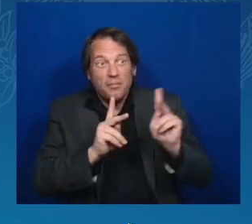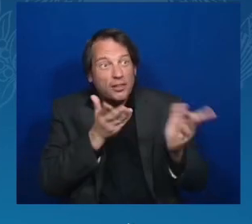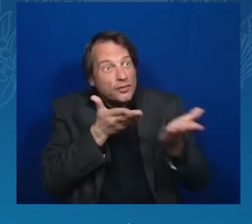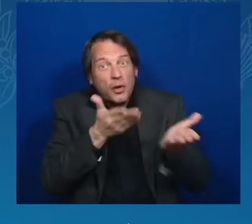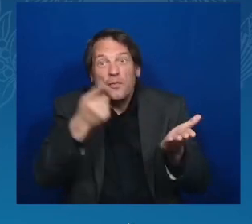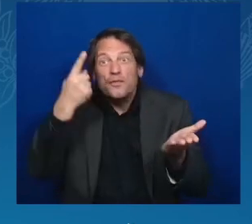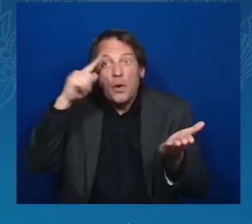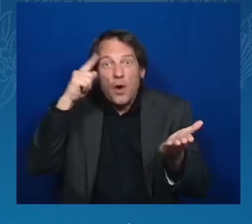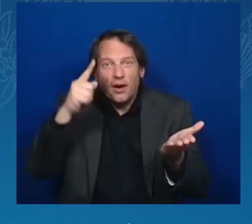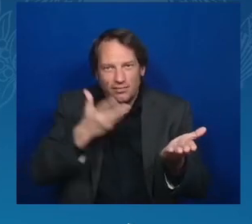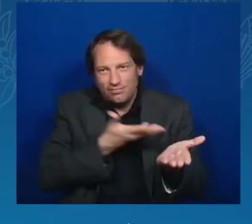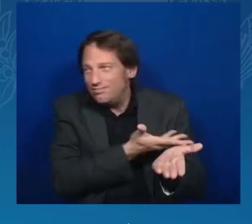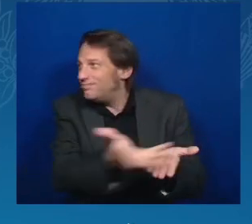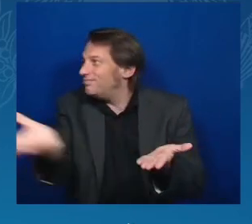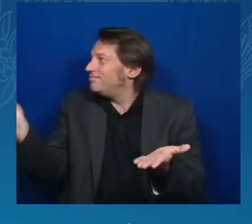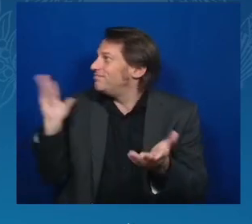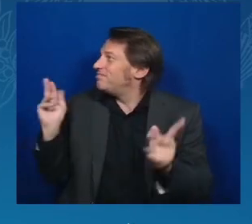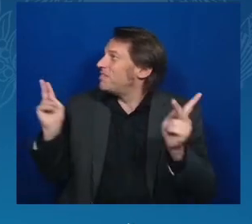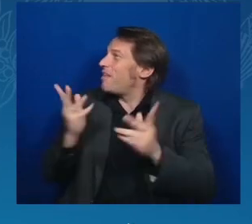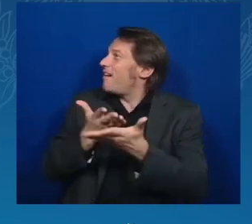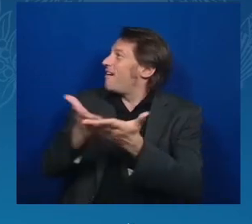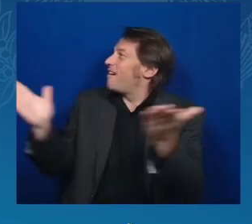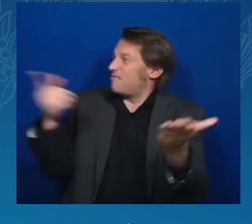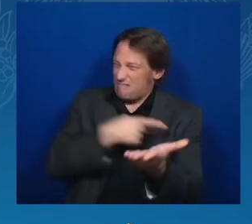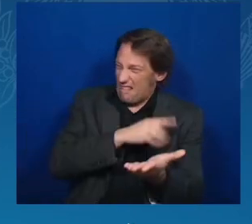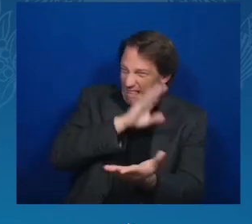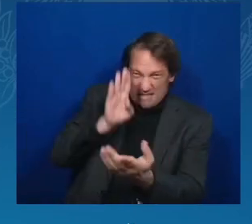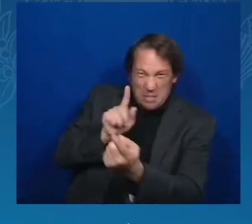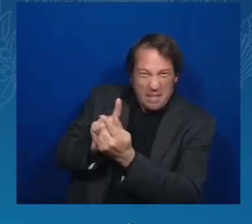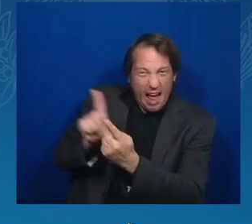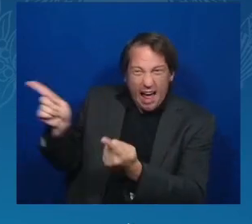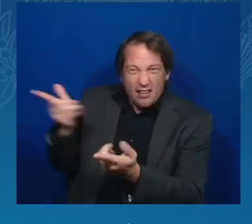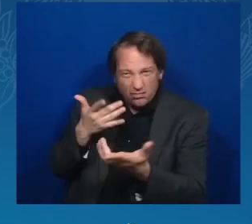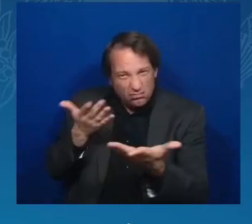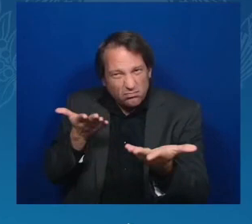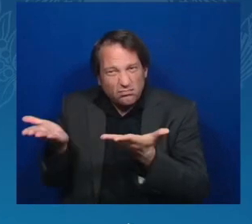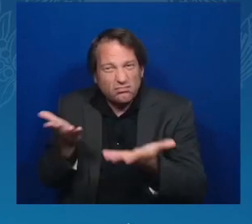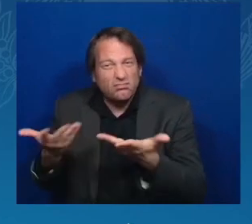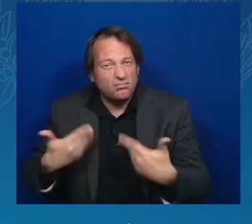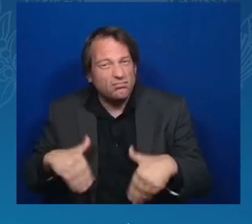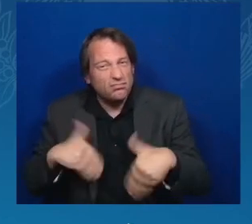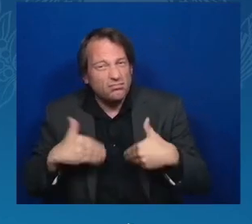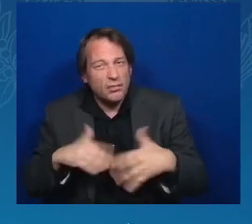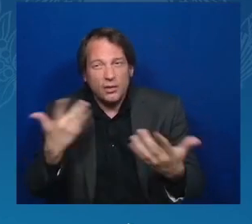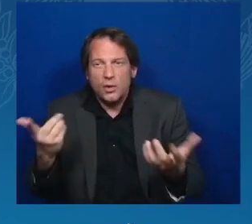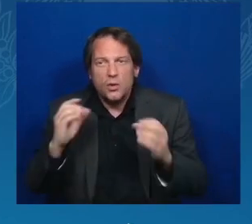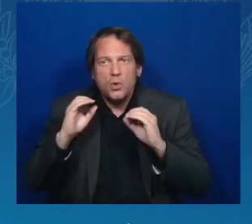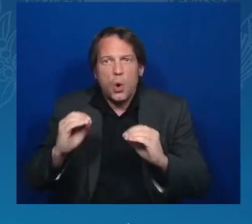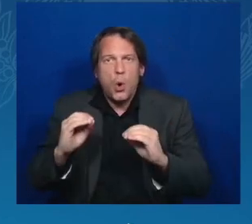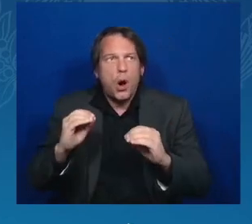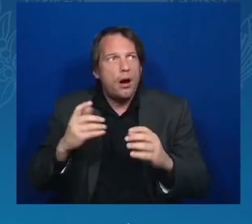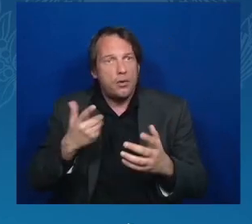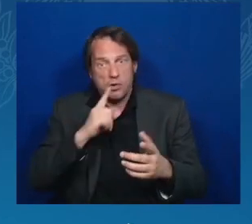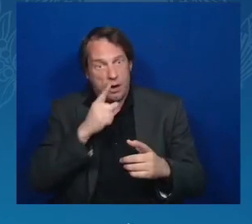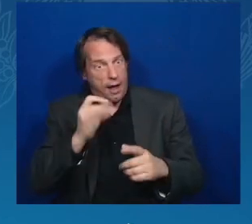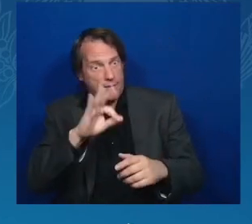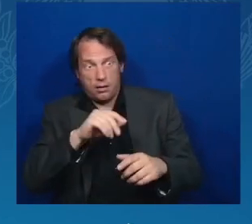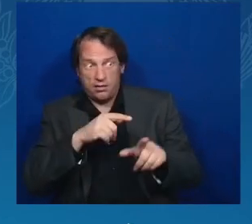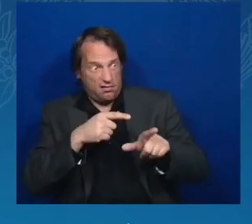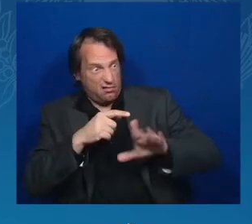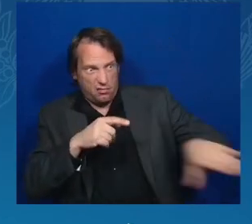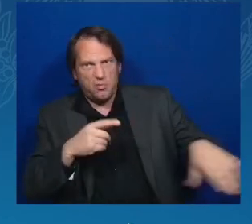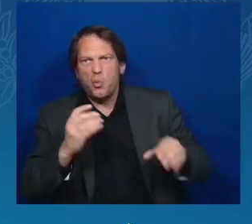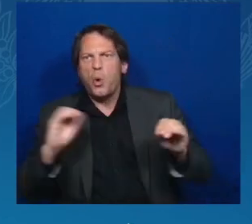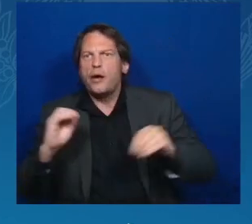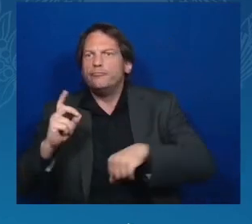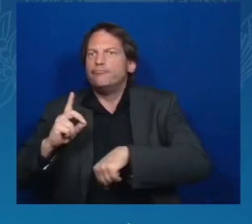no obligation to, other than the fact that they care and they understand the strength and the importance of lifting up